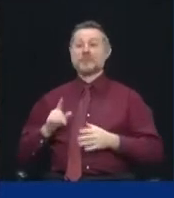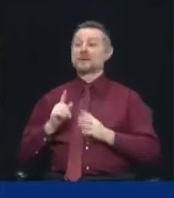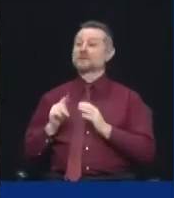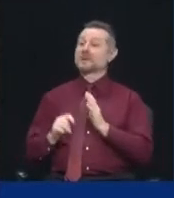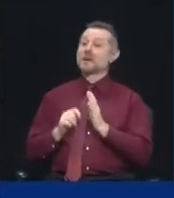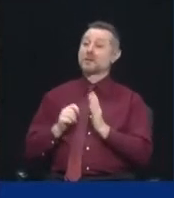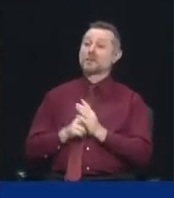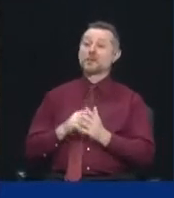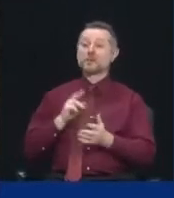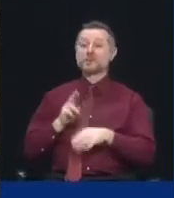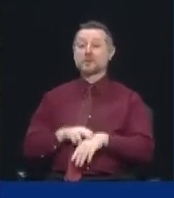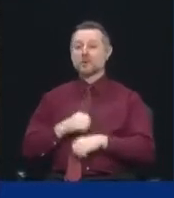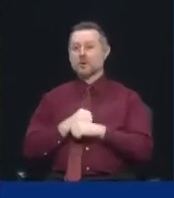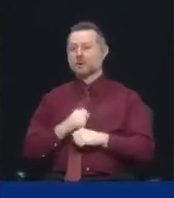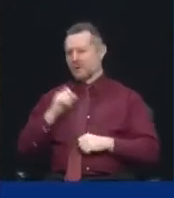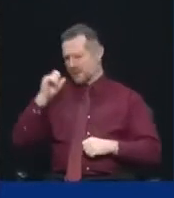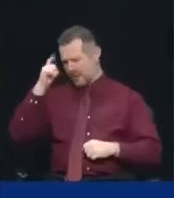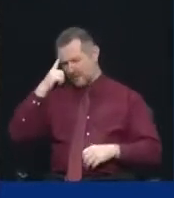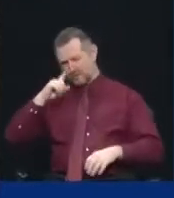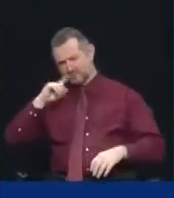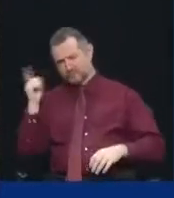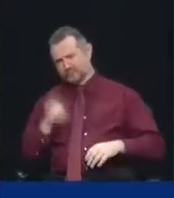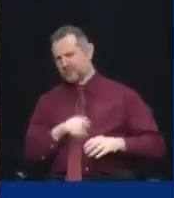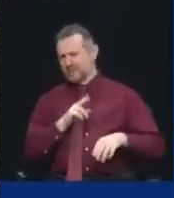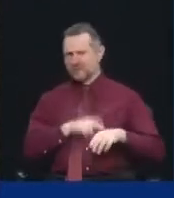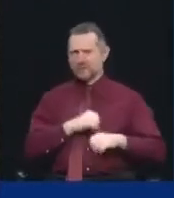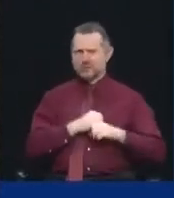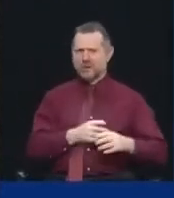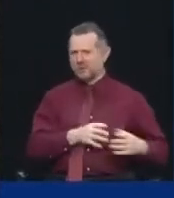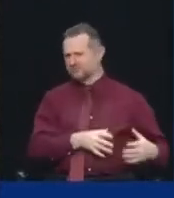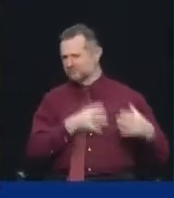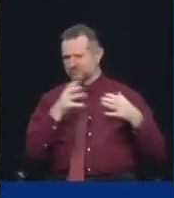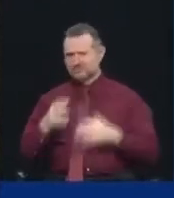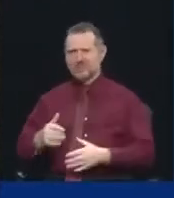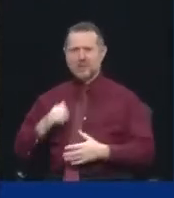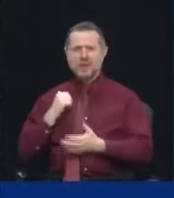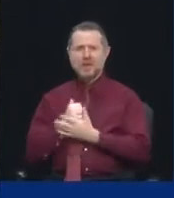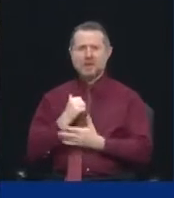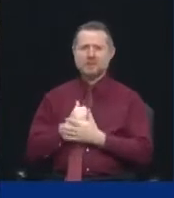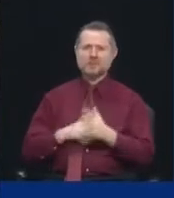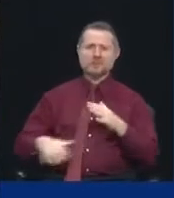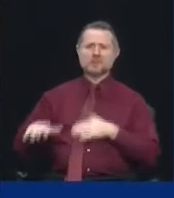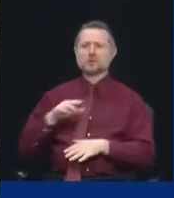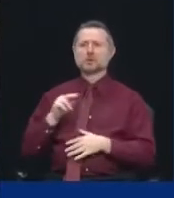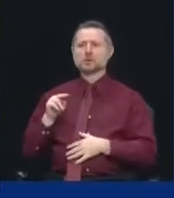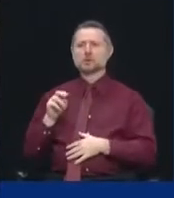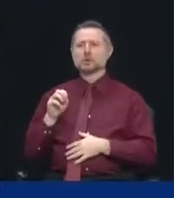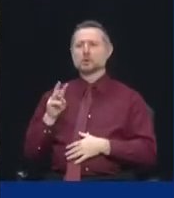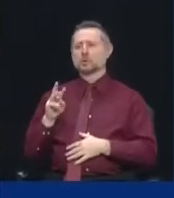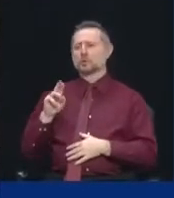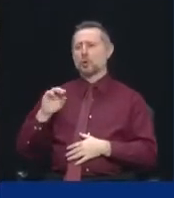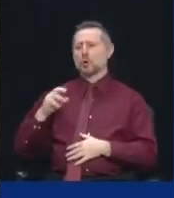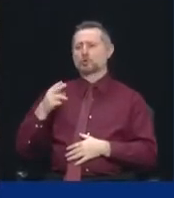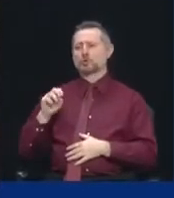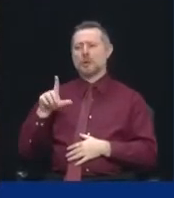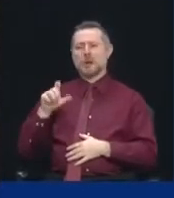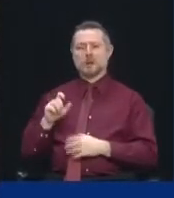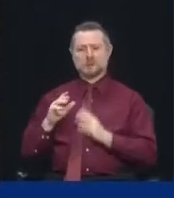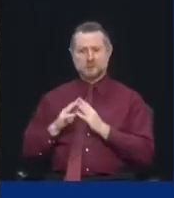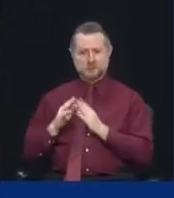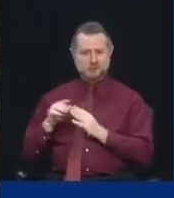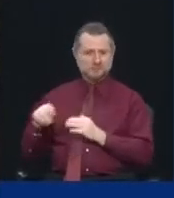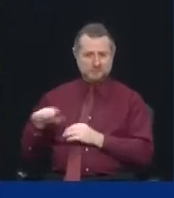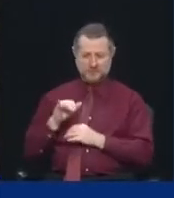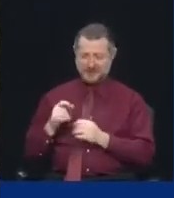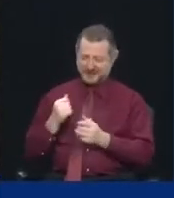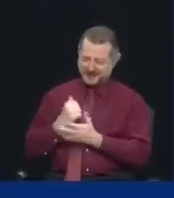deployed by the governor to help our colleague and friend, Mayor Bramson of New Rochelle, deal with certain issues in New Rochelle at the outset of this. So they